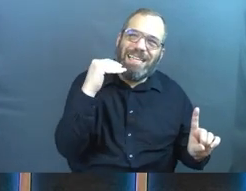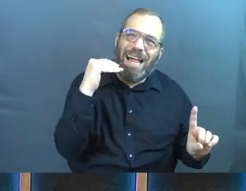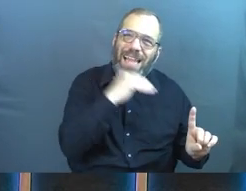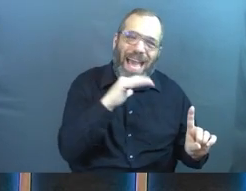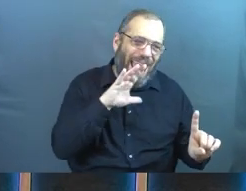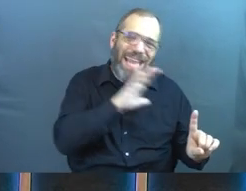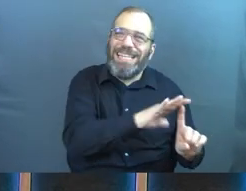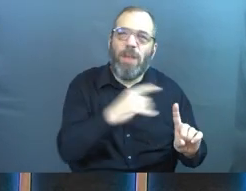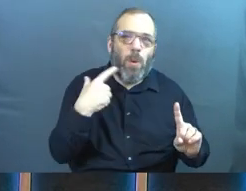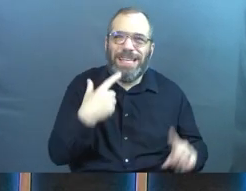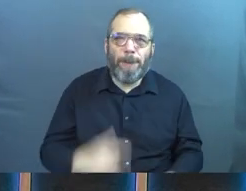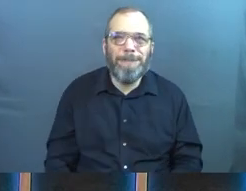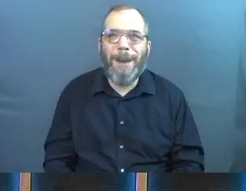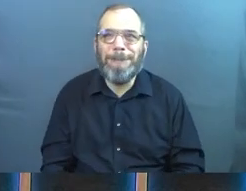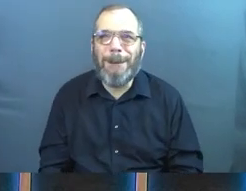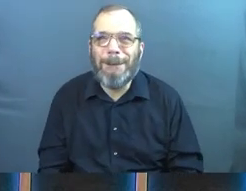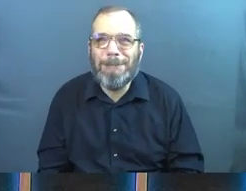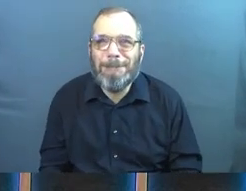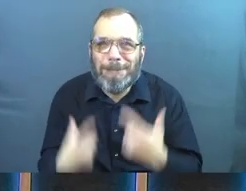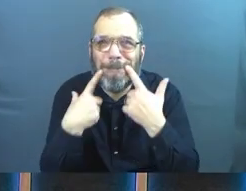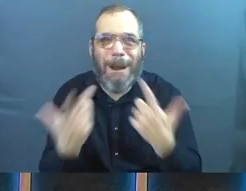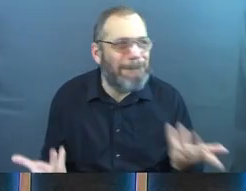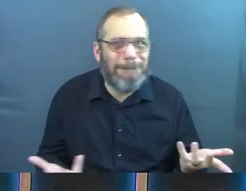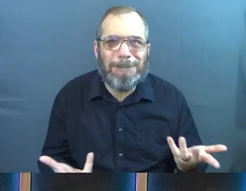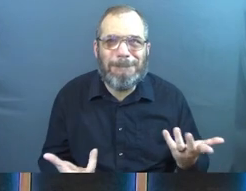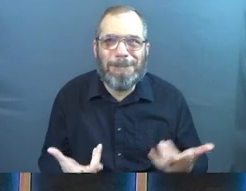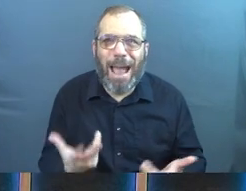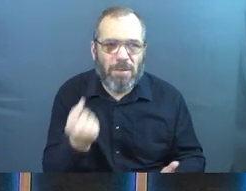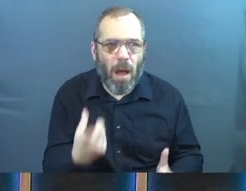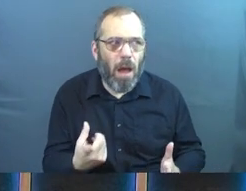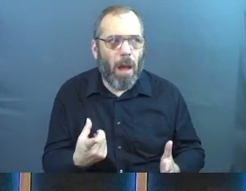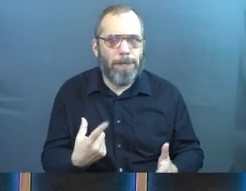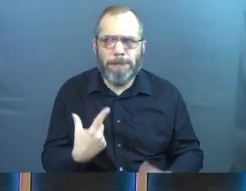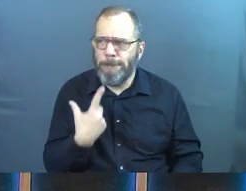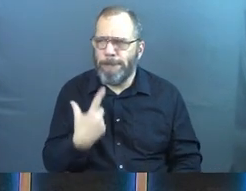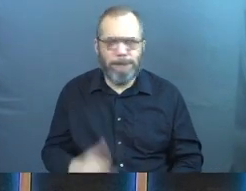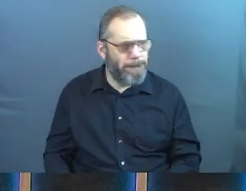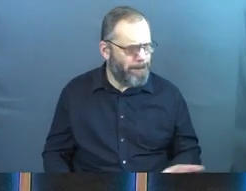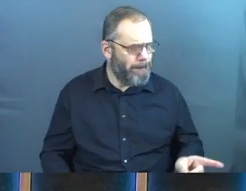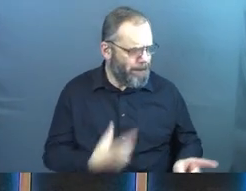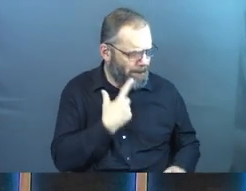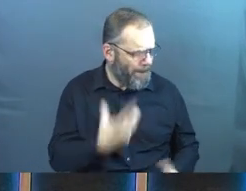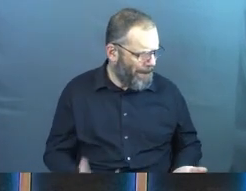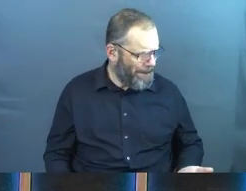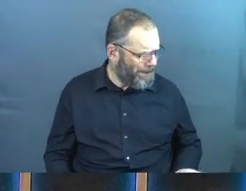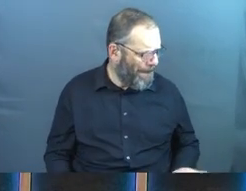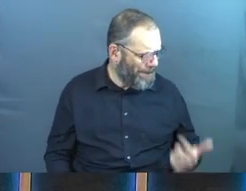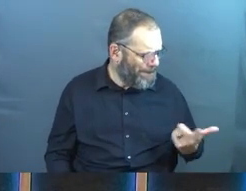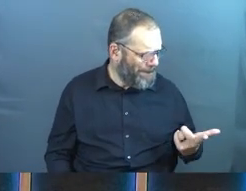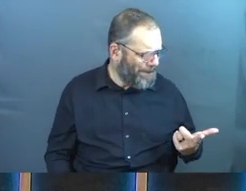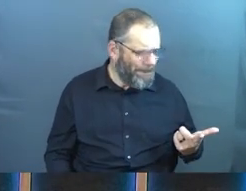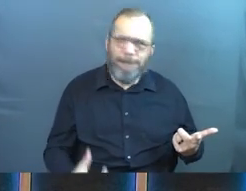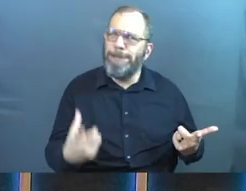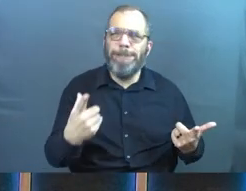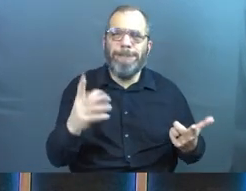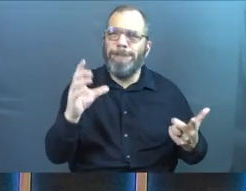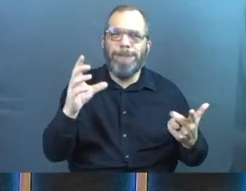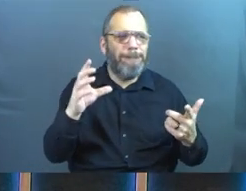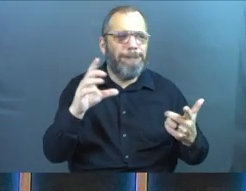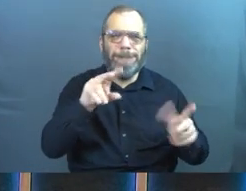teeth. And once you realize he's got no teeth with you, not really, it changes the whole